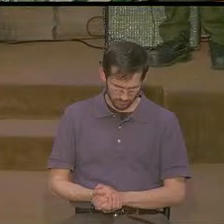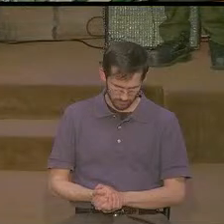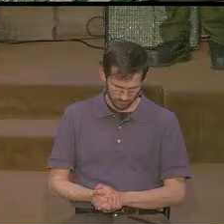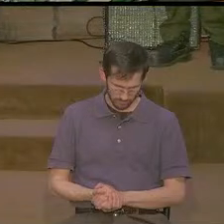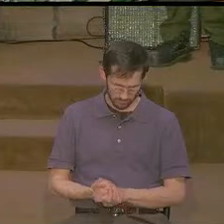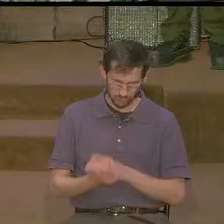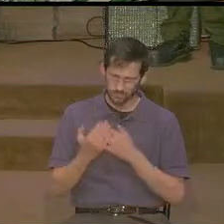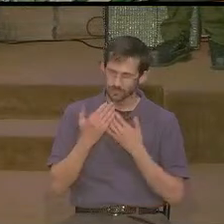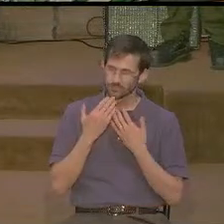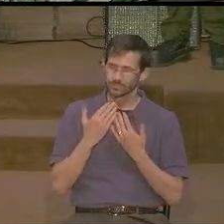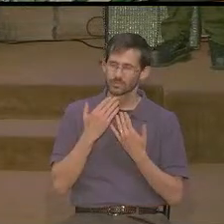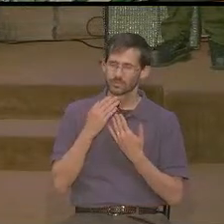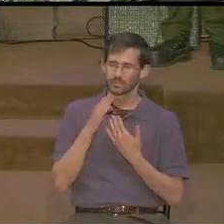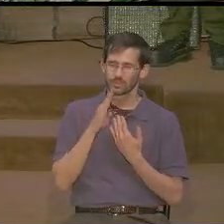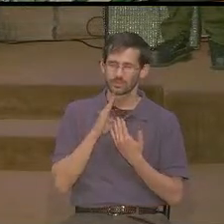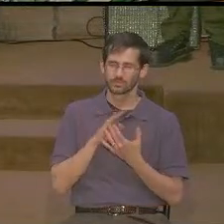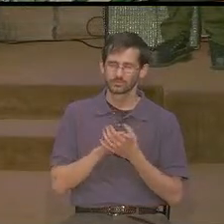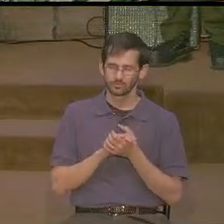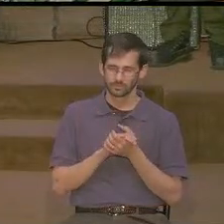Thank you, God.